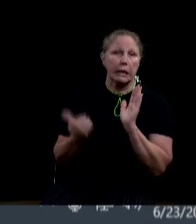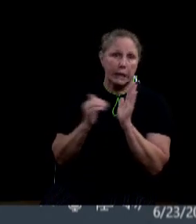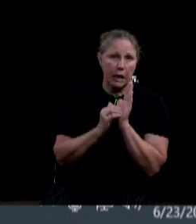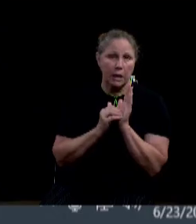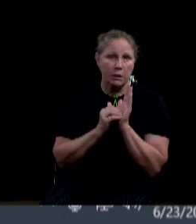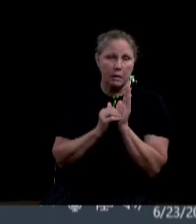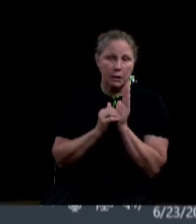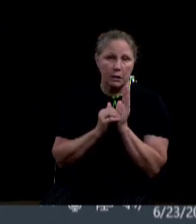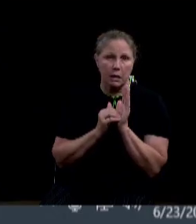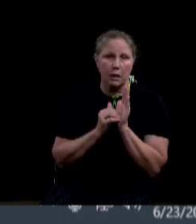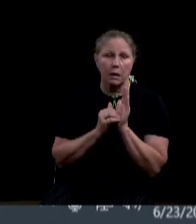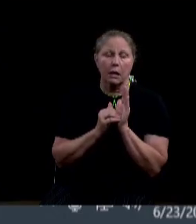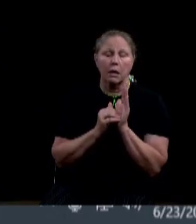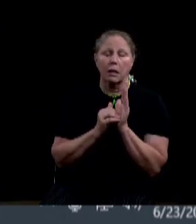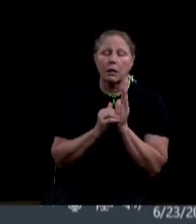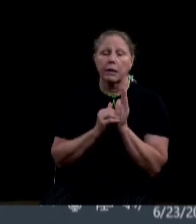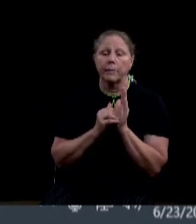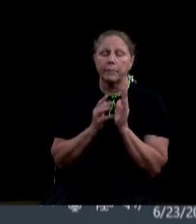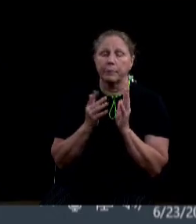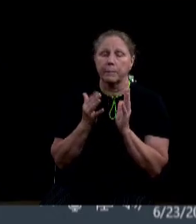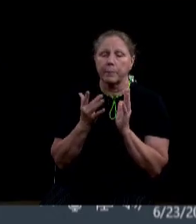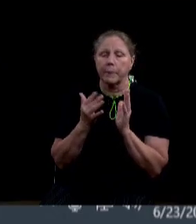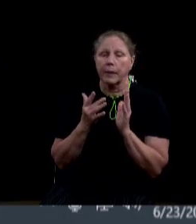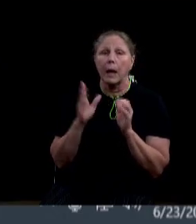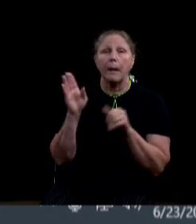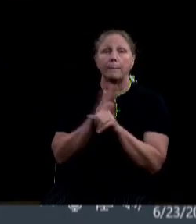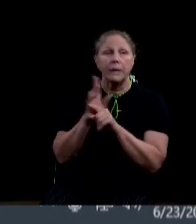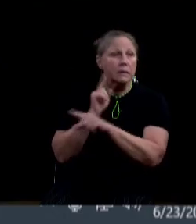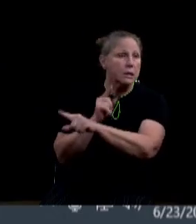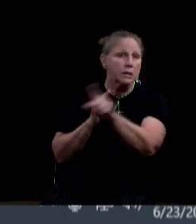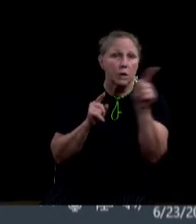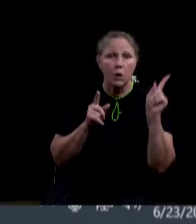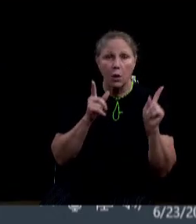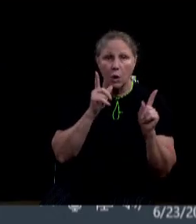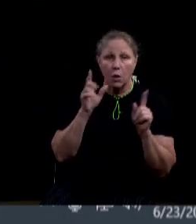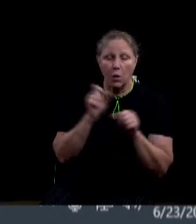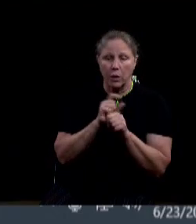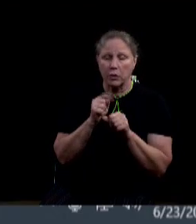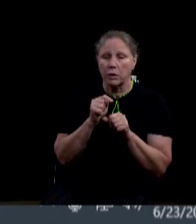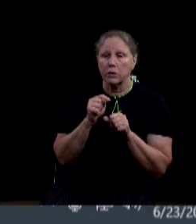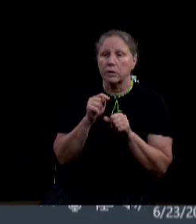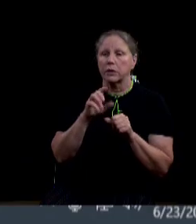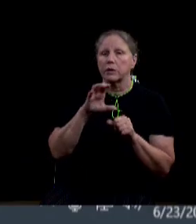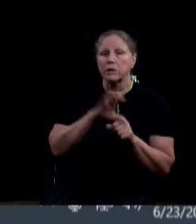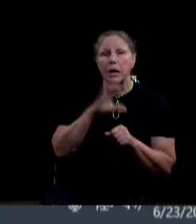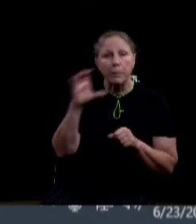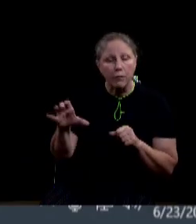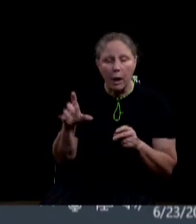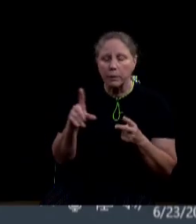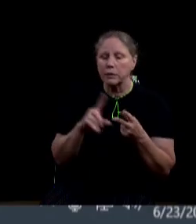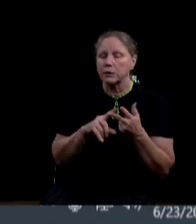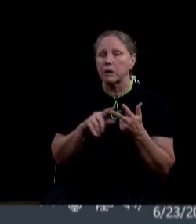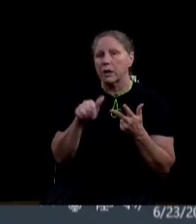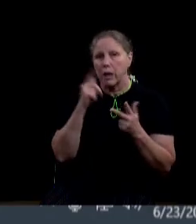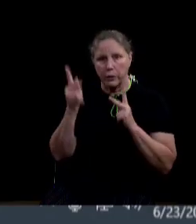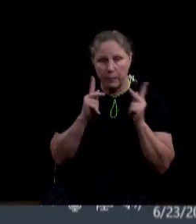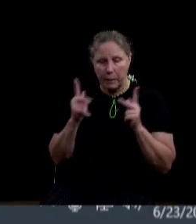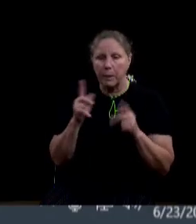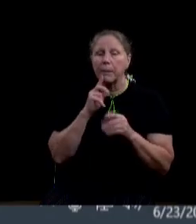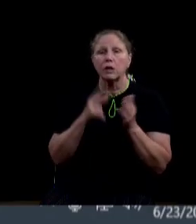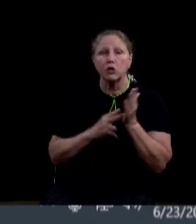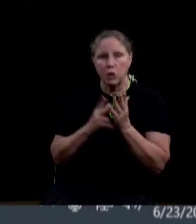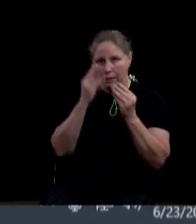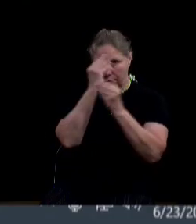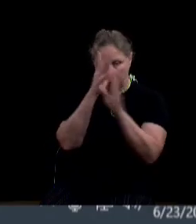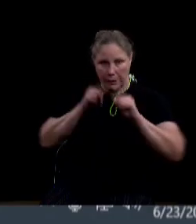business partners, our chambers, and other partners to make sure that this information is being distributed and disseminated